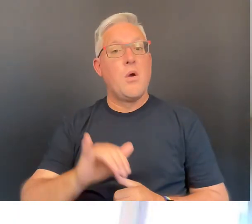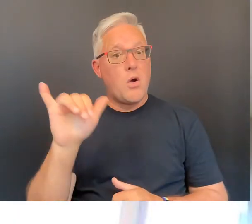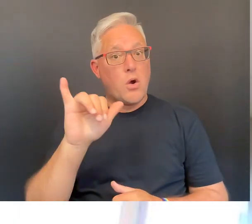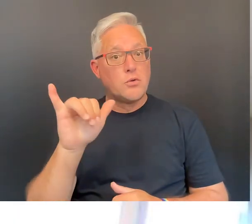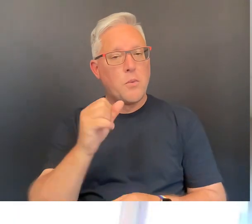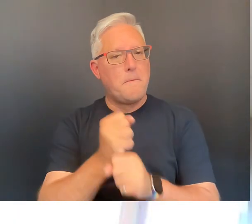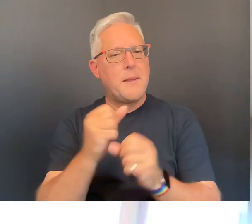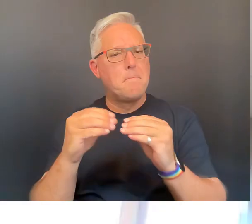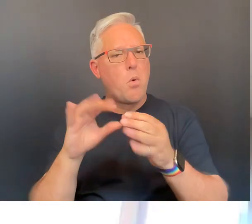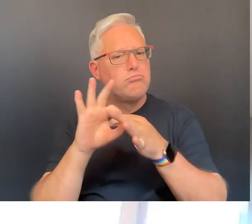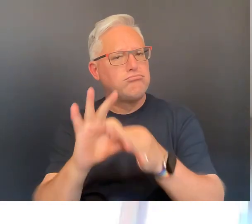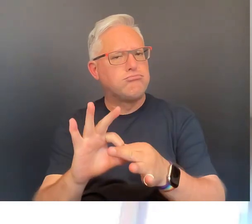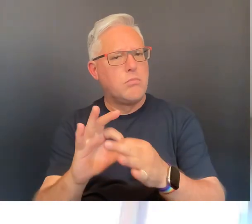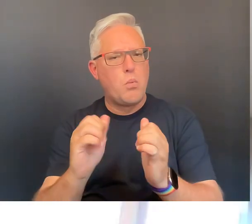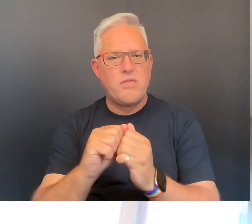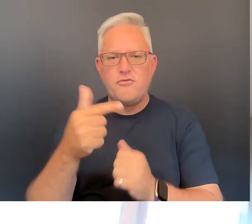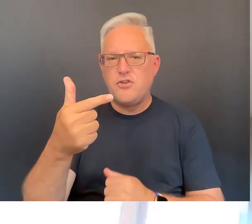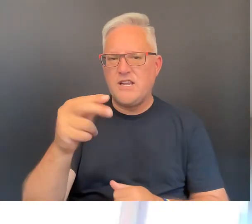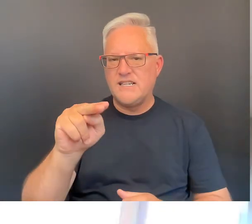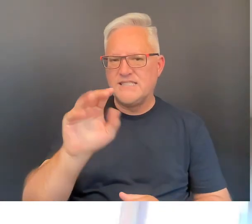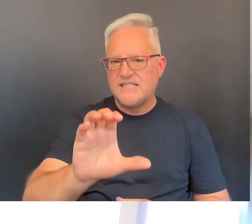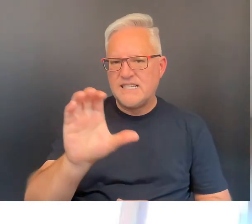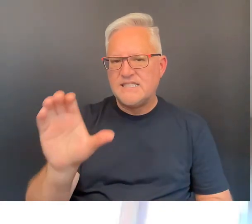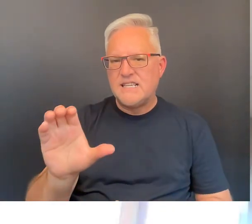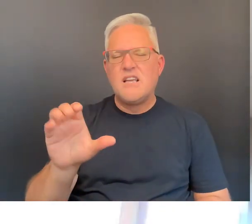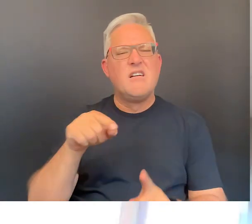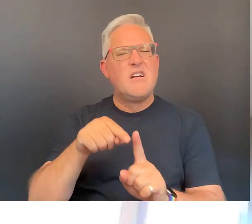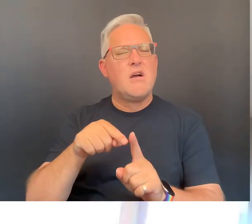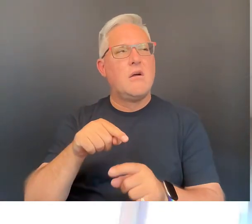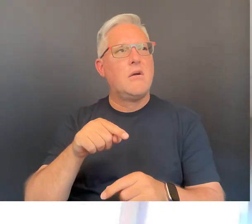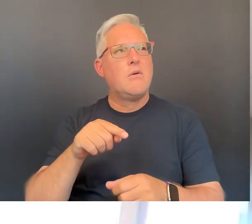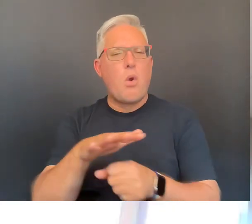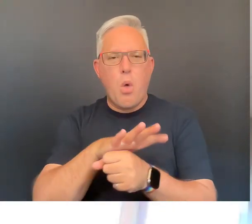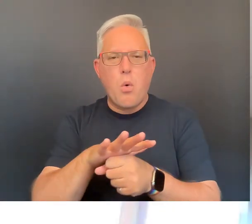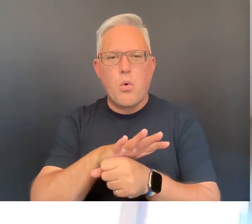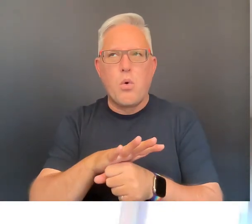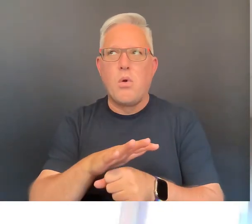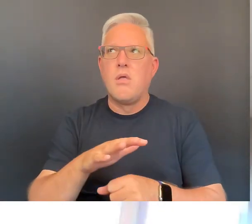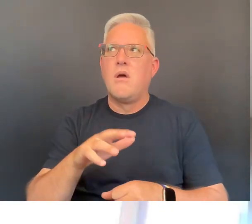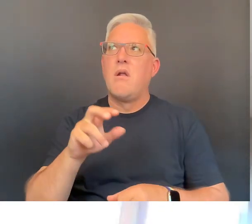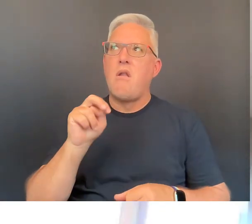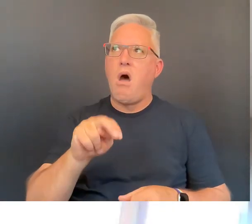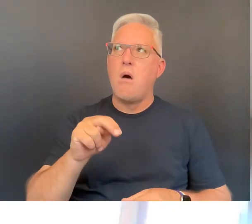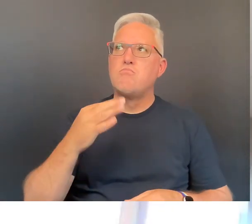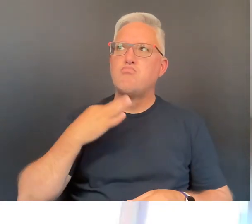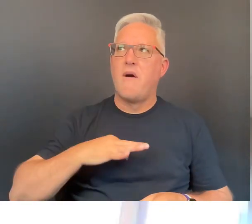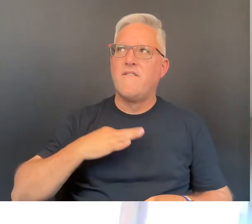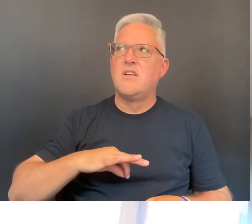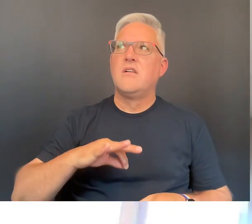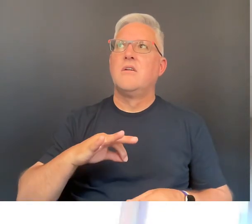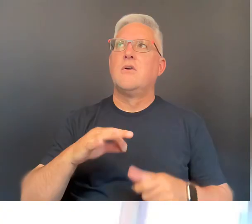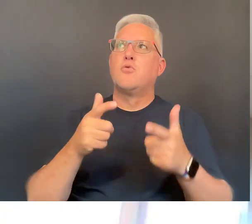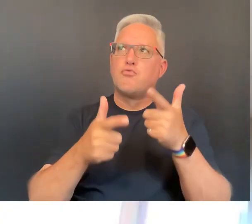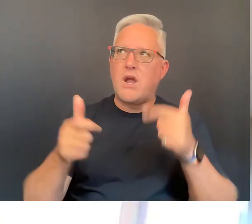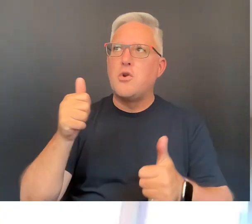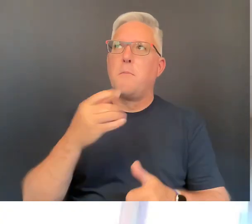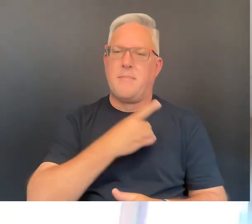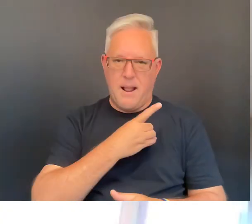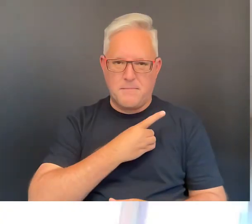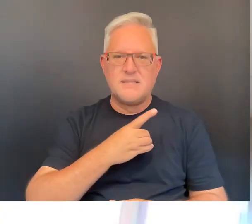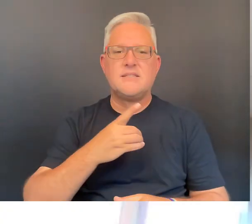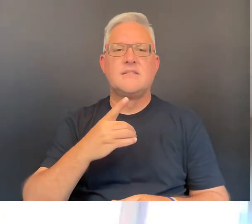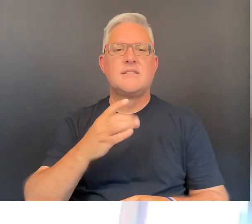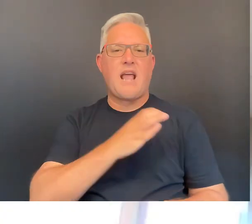with GMCC. It's a local nonprofit, Greater Minneapolis Council of Churches. They've been here for